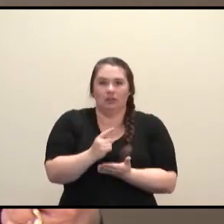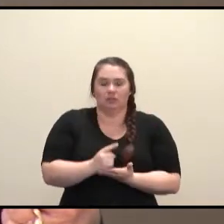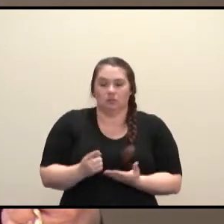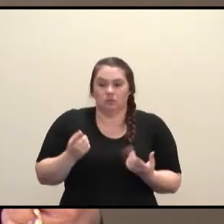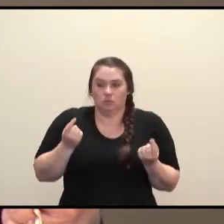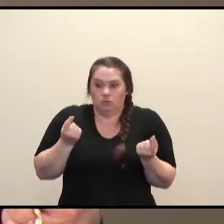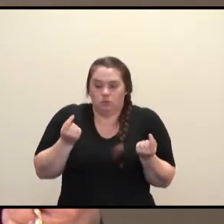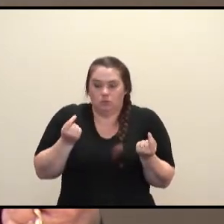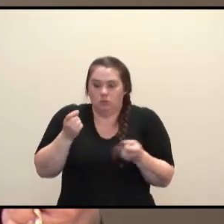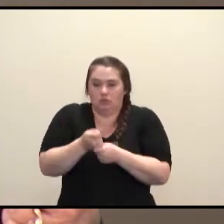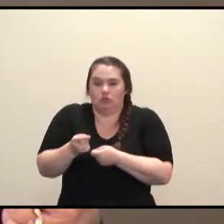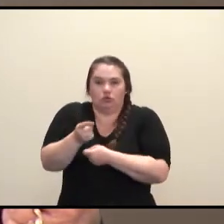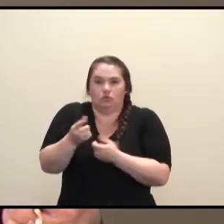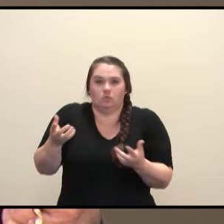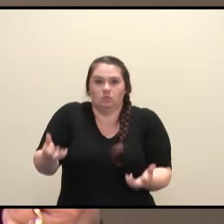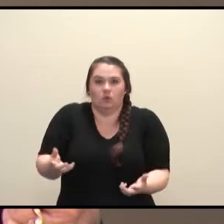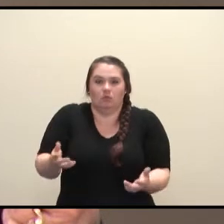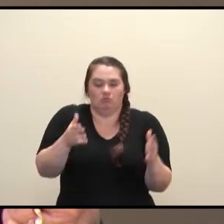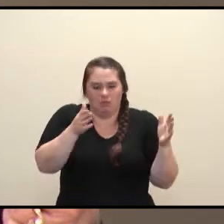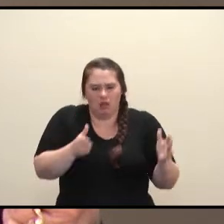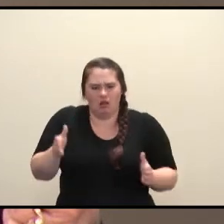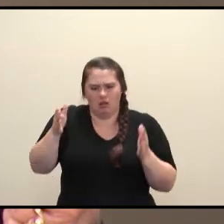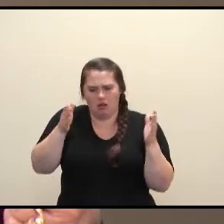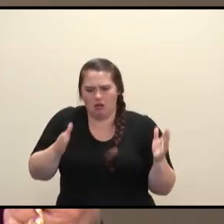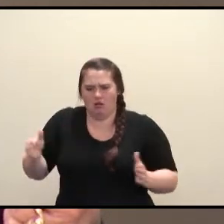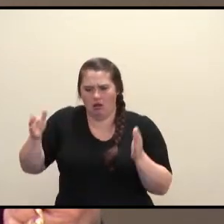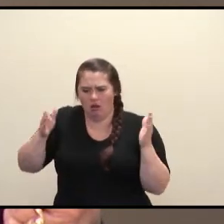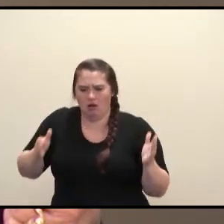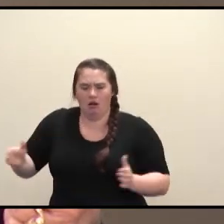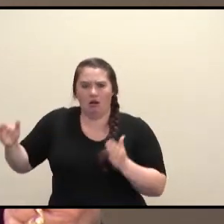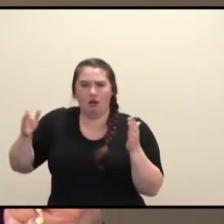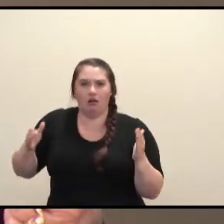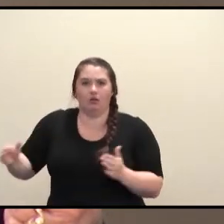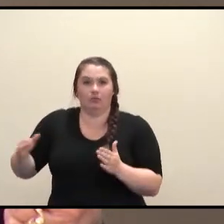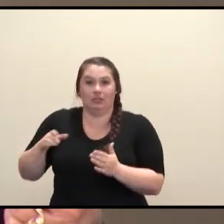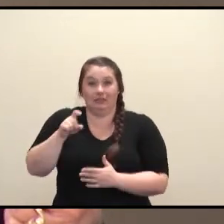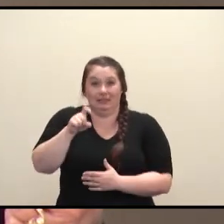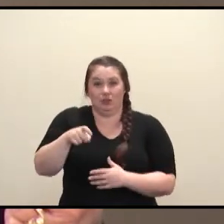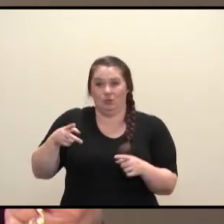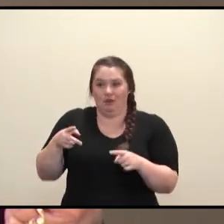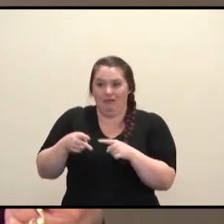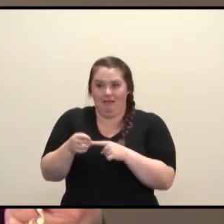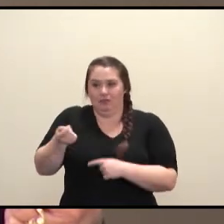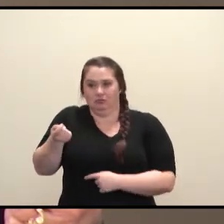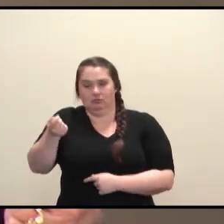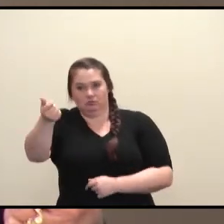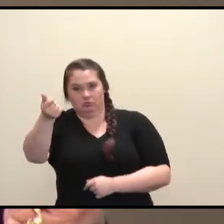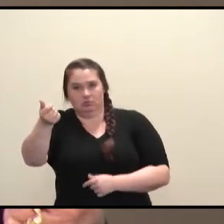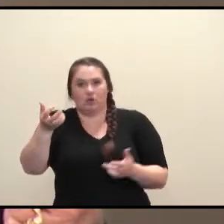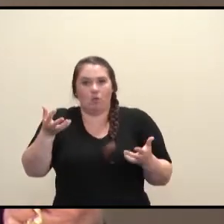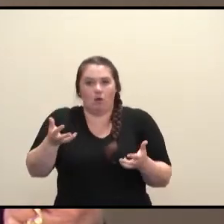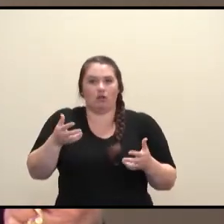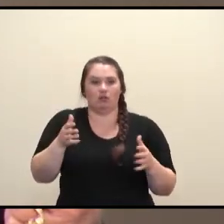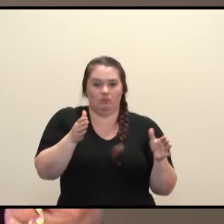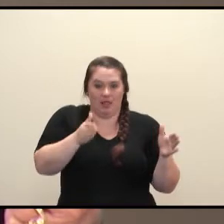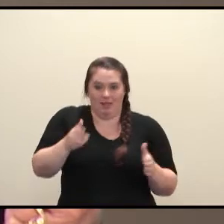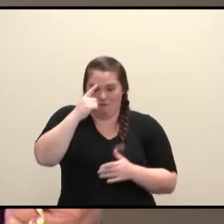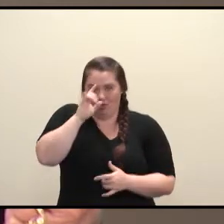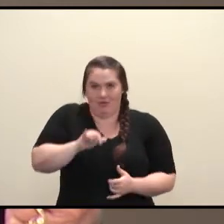where we're going to land and what kinds of cuts we need to make and what will our strategy be for